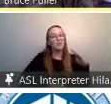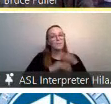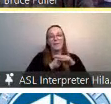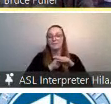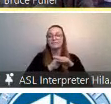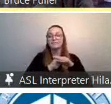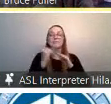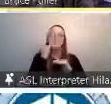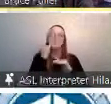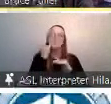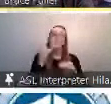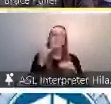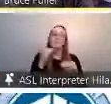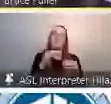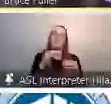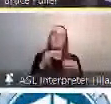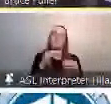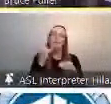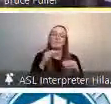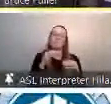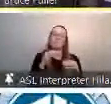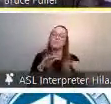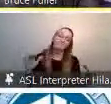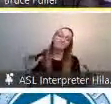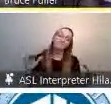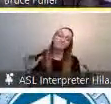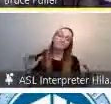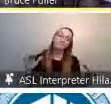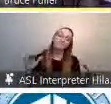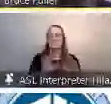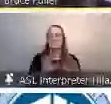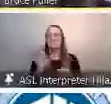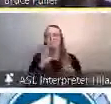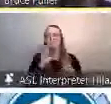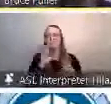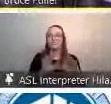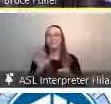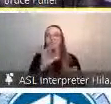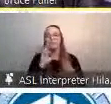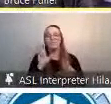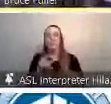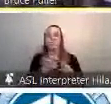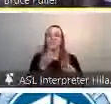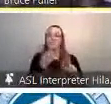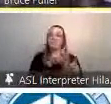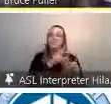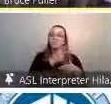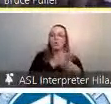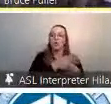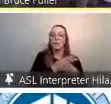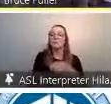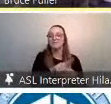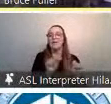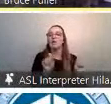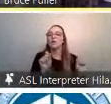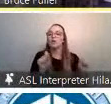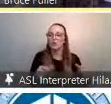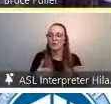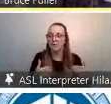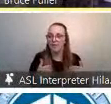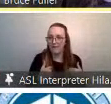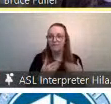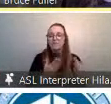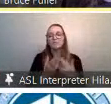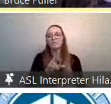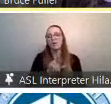filled their classrooms as reported by these programs through the R&Rs. Next slide.